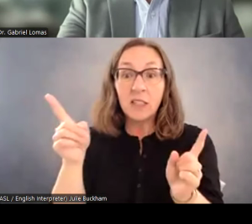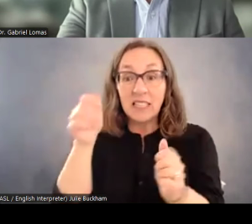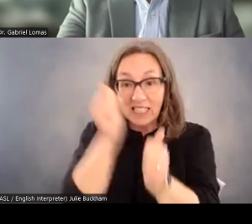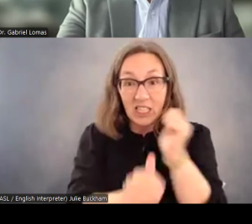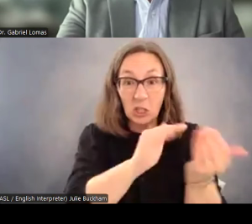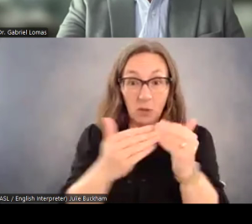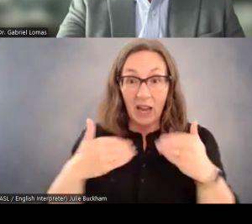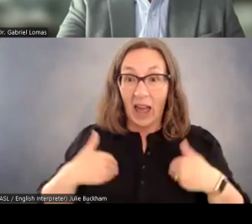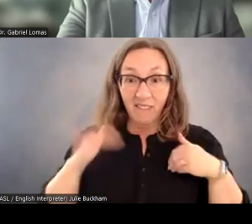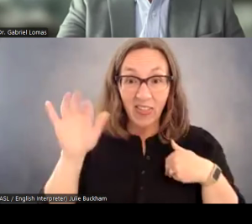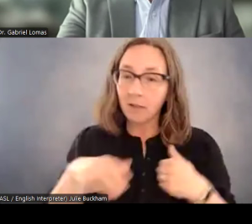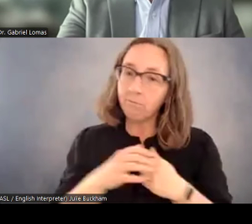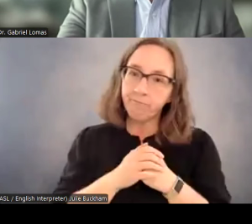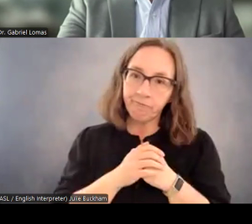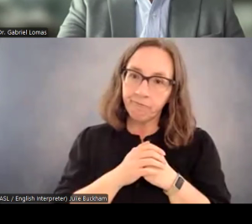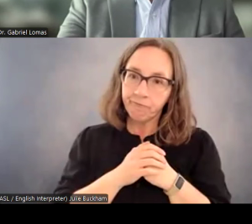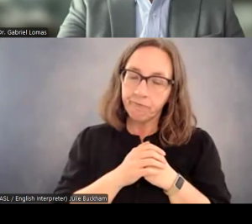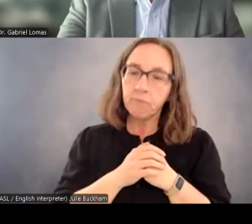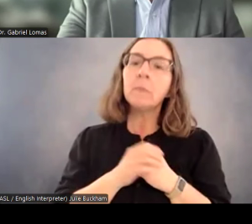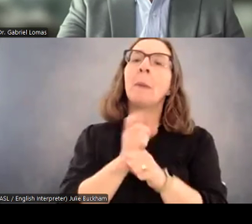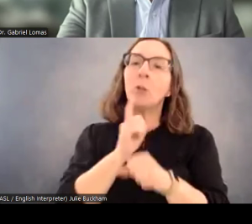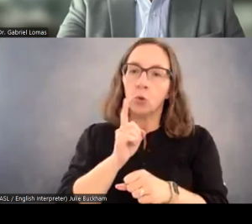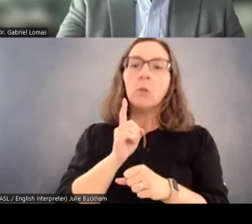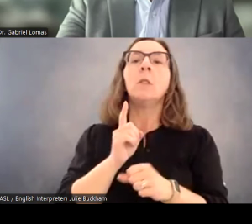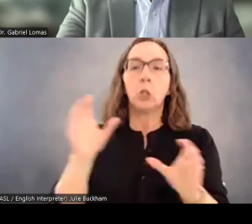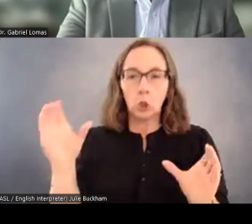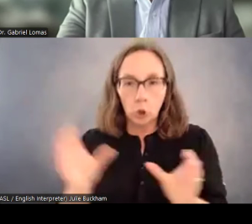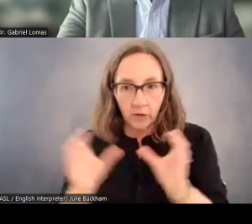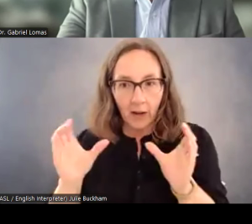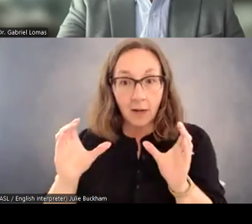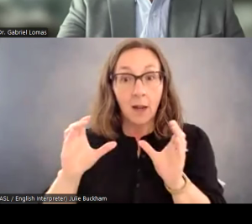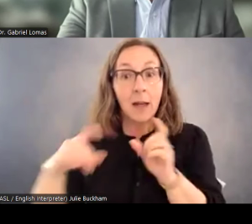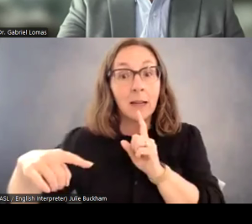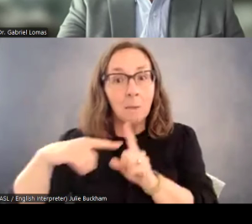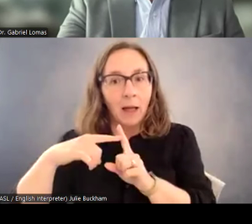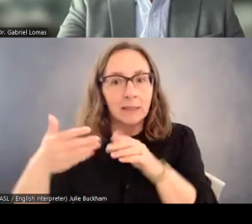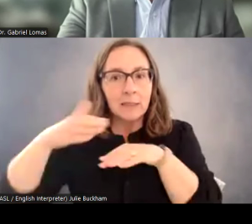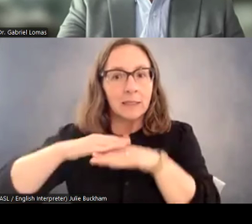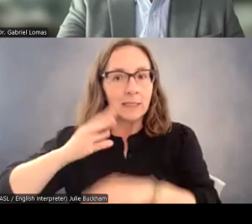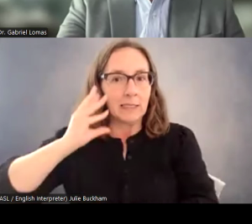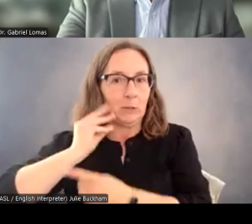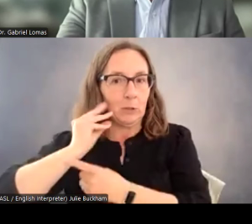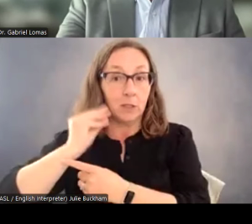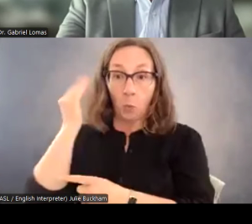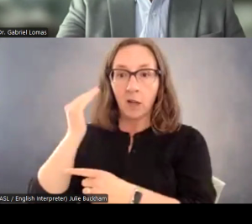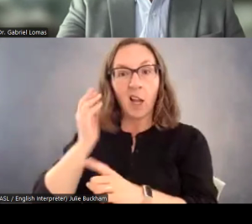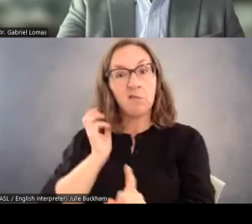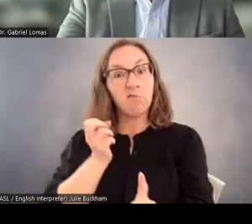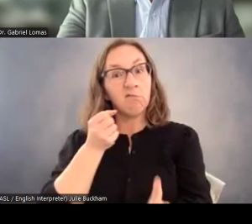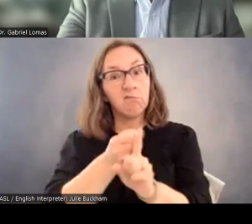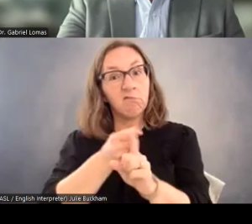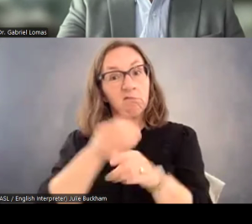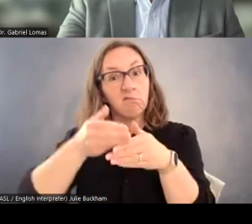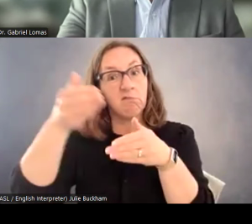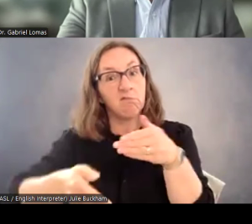for sure. So we really want to ensure people are certified and experienced, because it can impact the outcome for the deaf person.